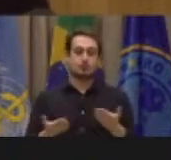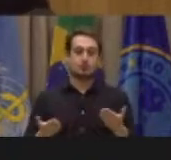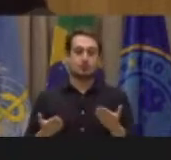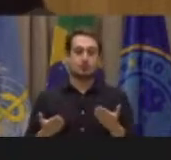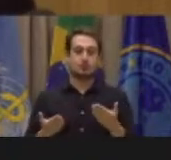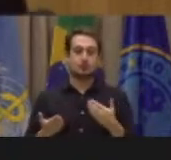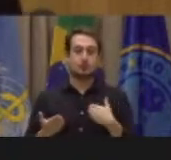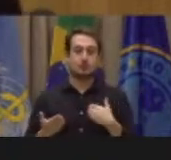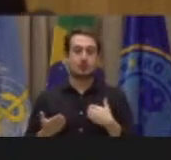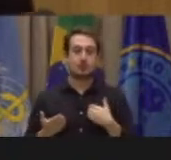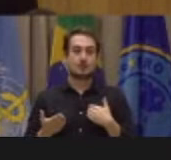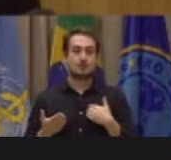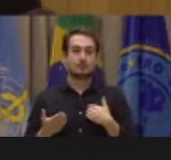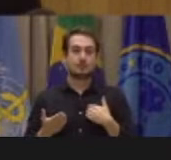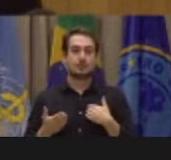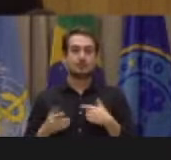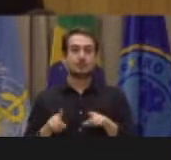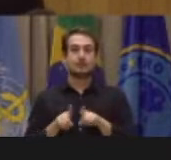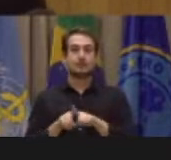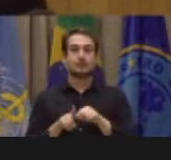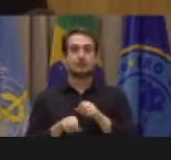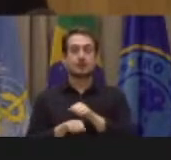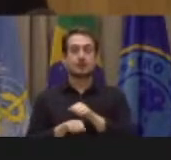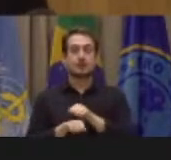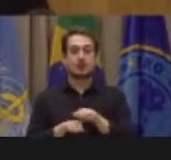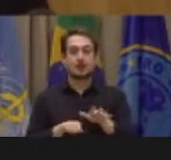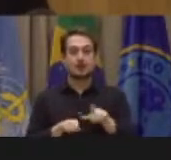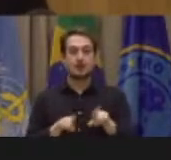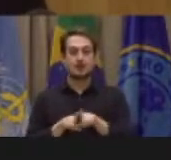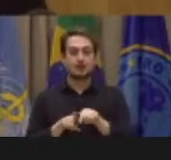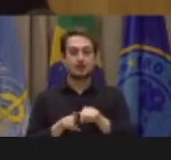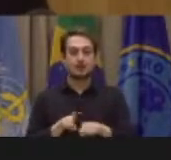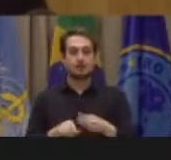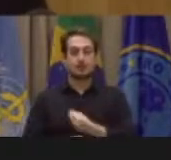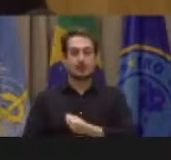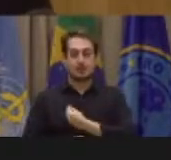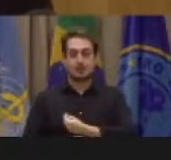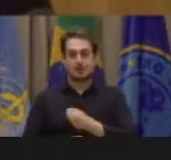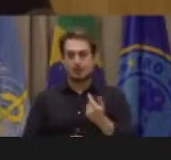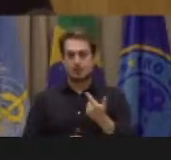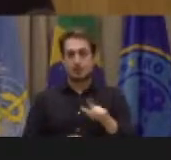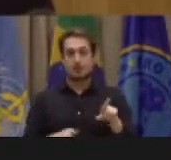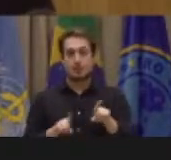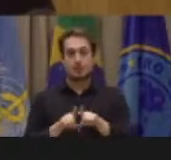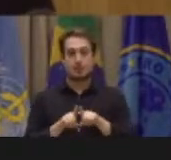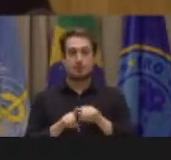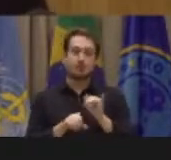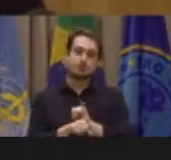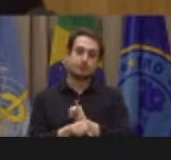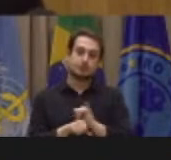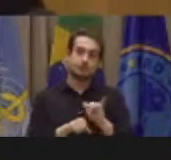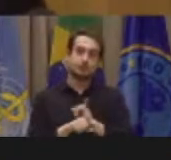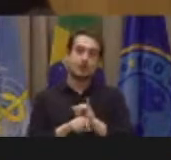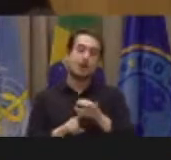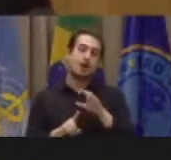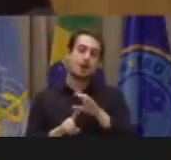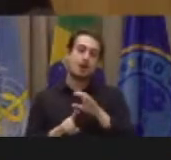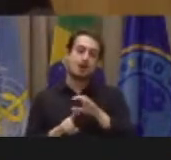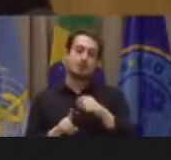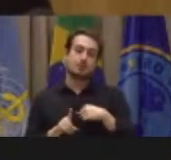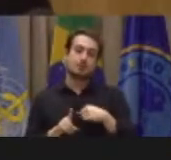unlearn, and we are still very far from that. We can still be more efficient to face the